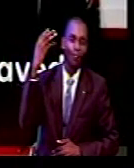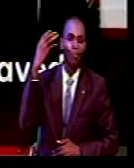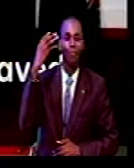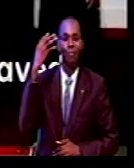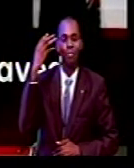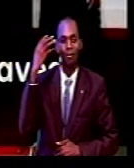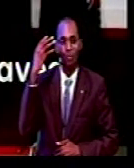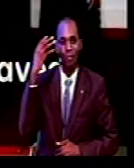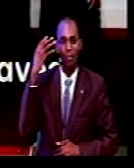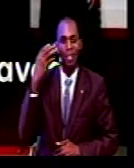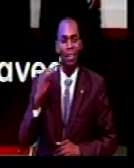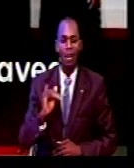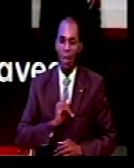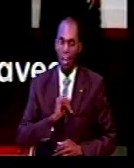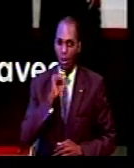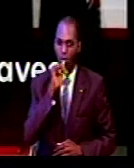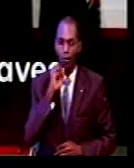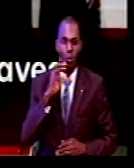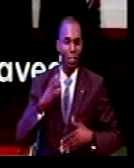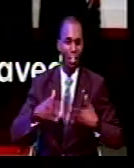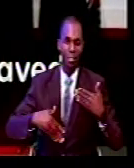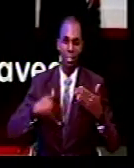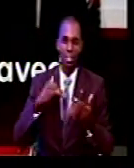saved by His wonderful